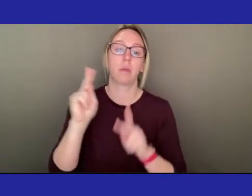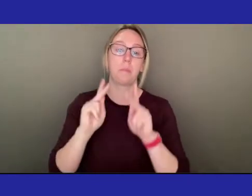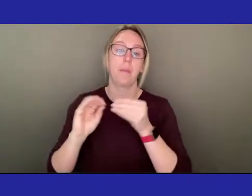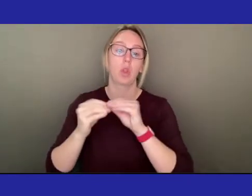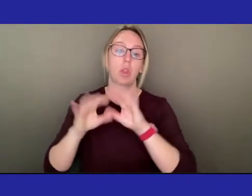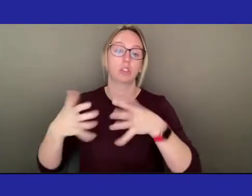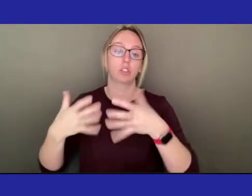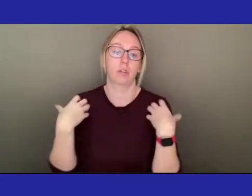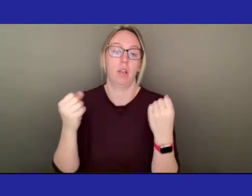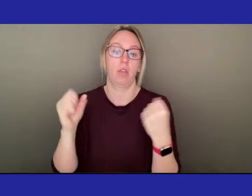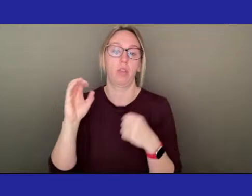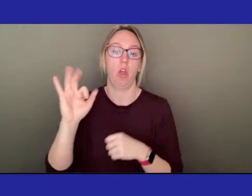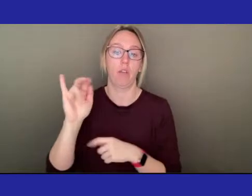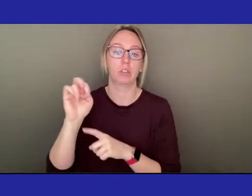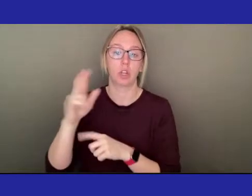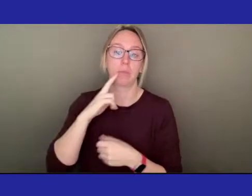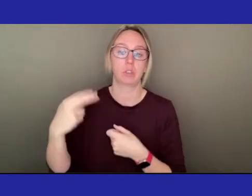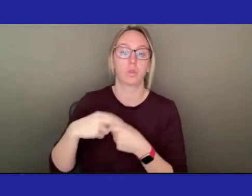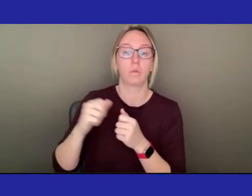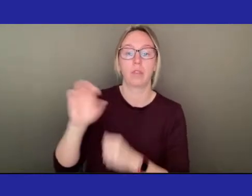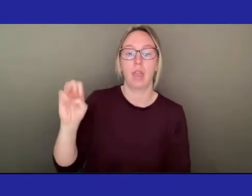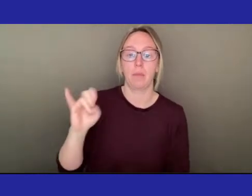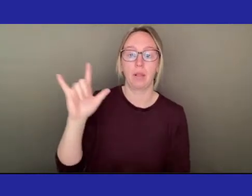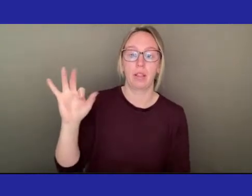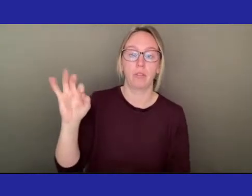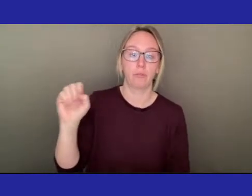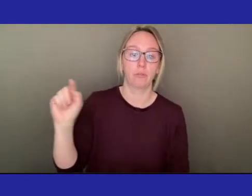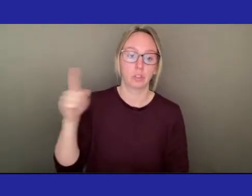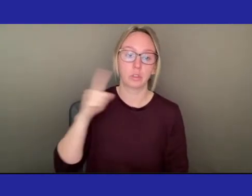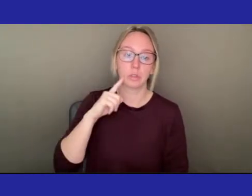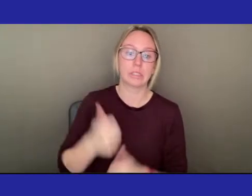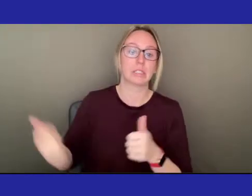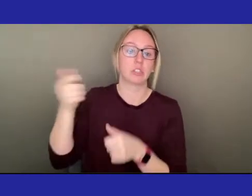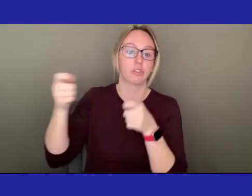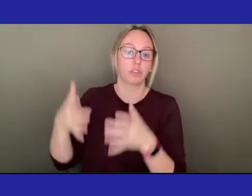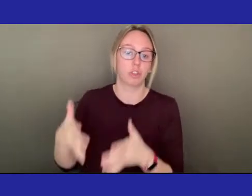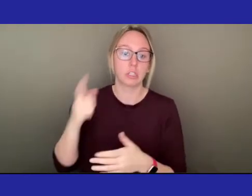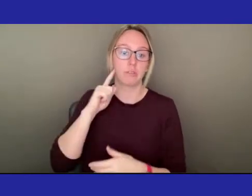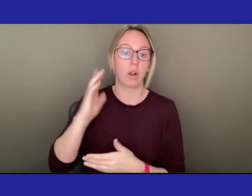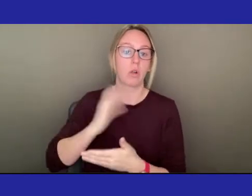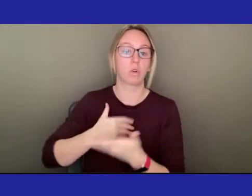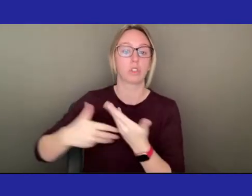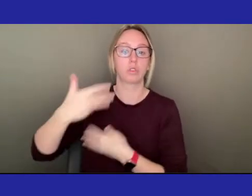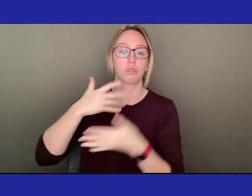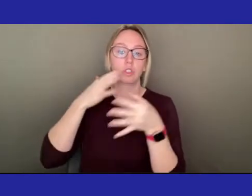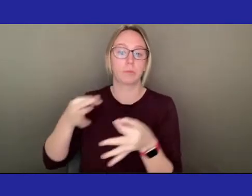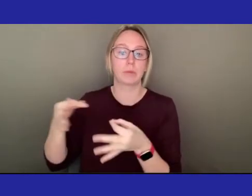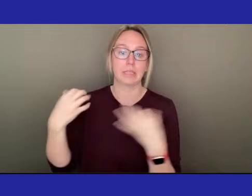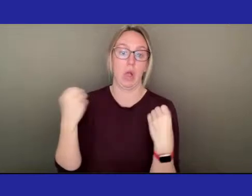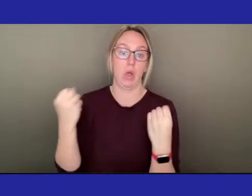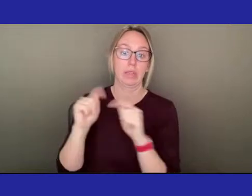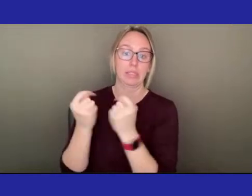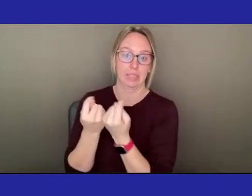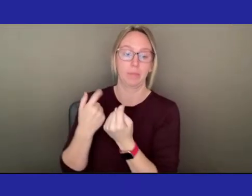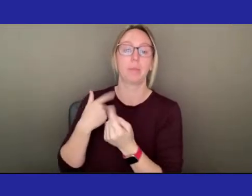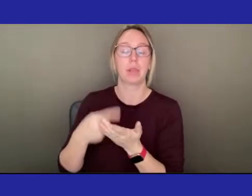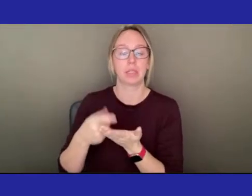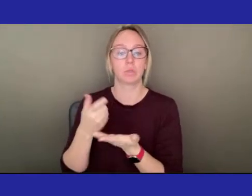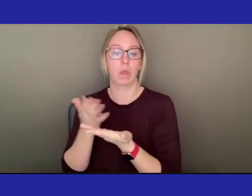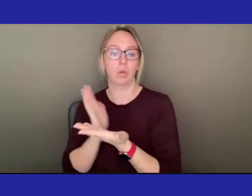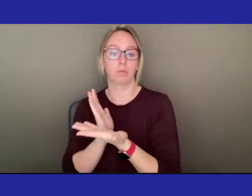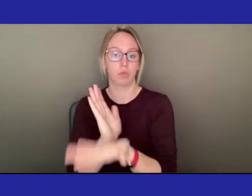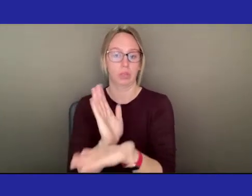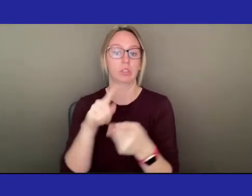the Senior Director on our Social Determinants of Health team. And we're bringing to the committee today for their consideration a